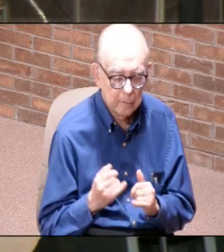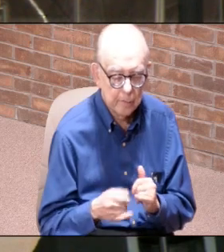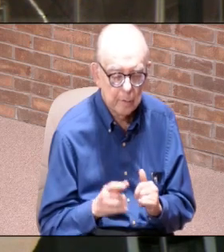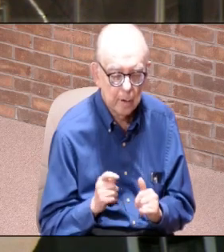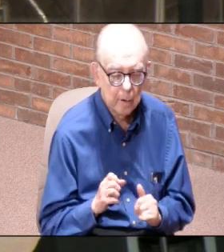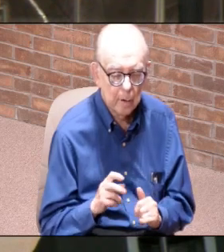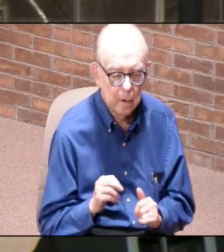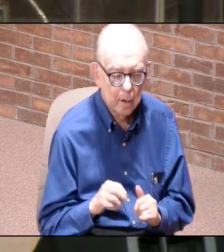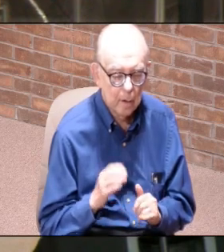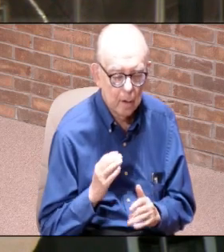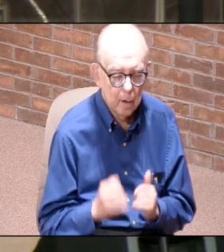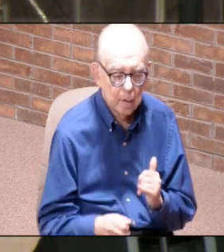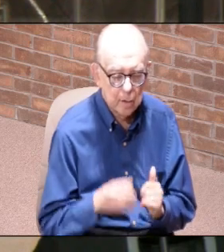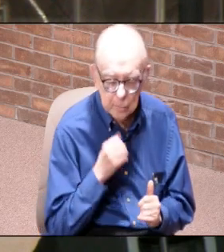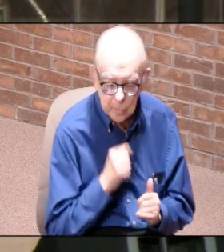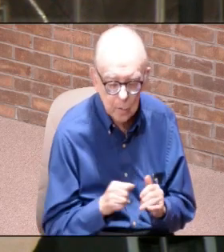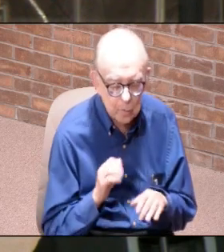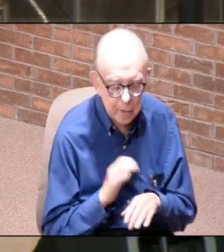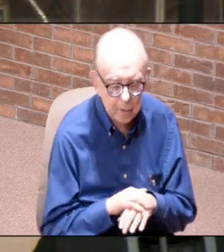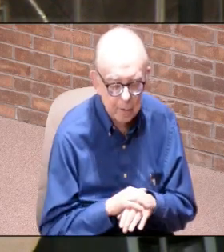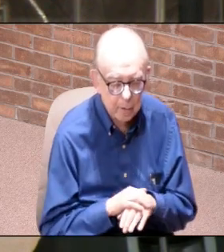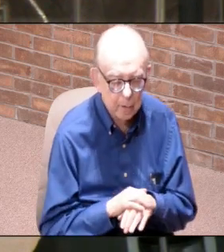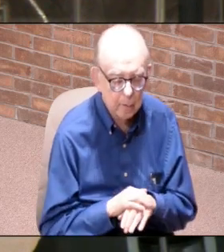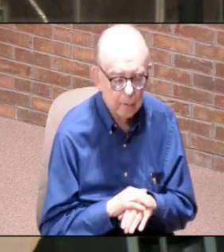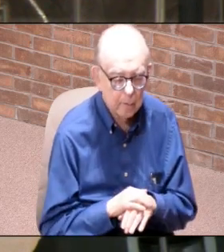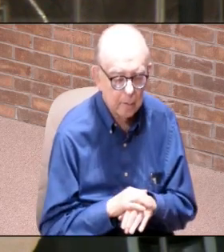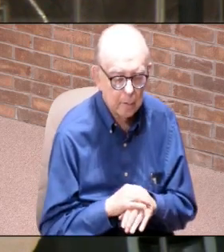Latin into Old English